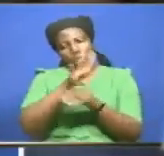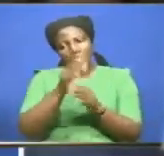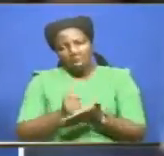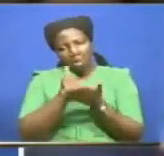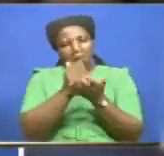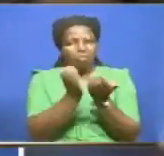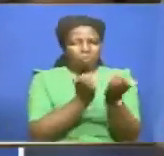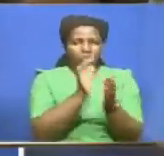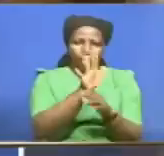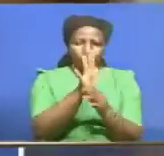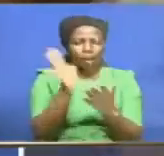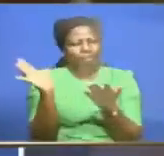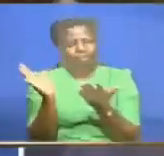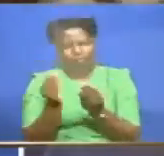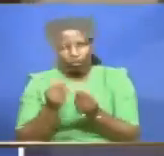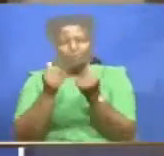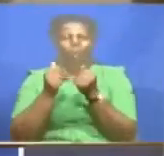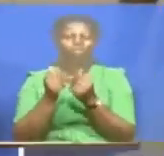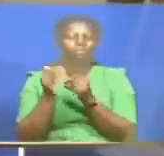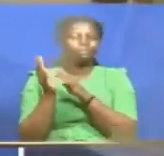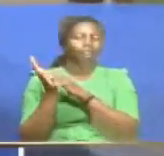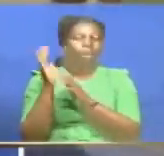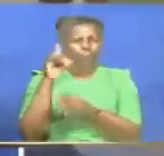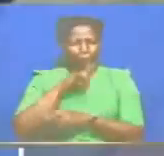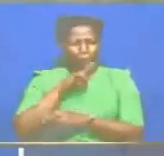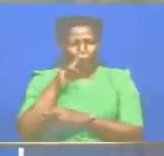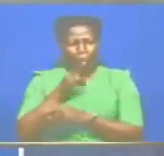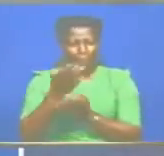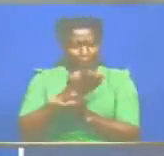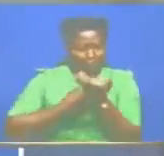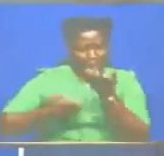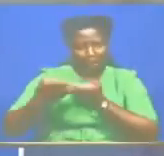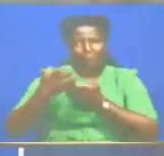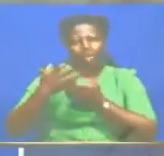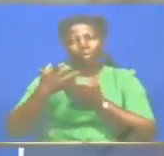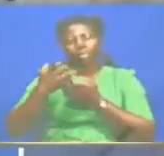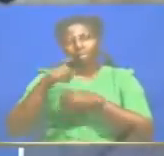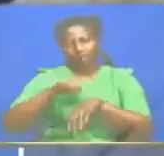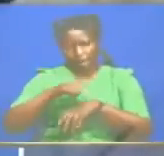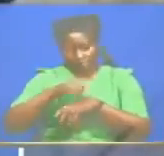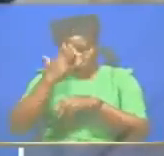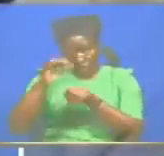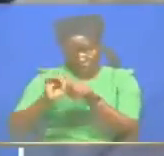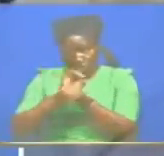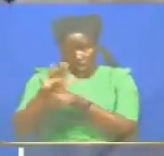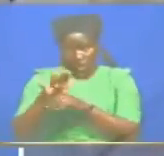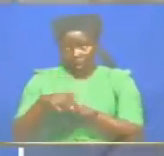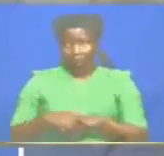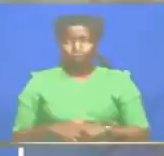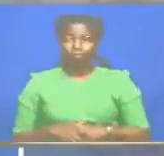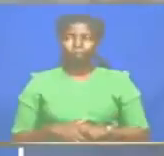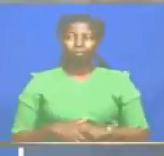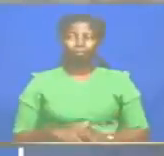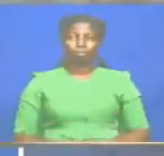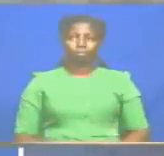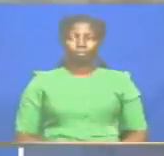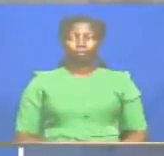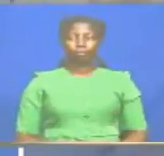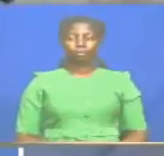the harsh economic environment occasioned by the COVID-19. As we launch the instant ATM card,